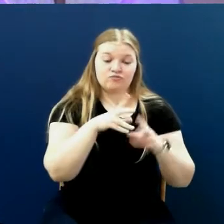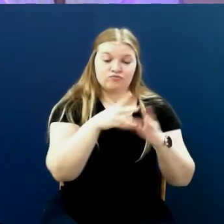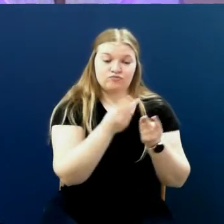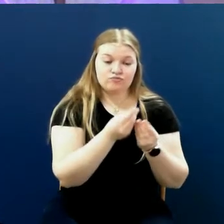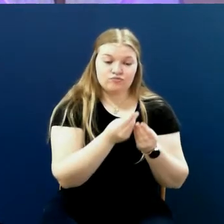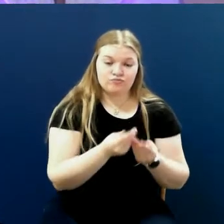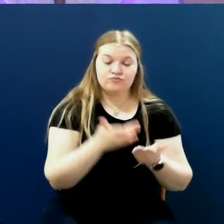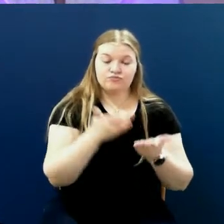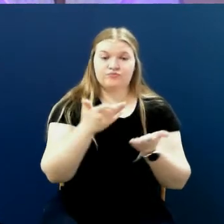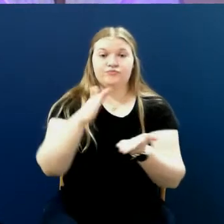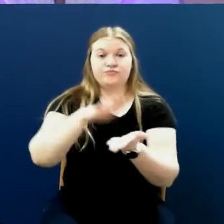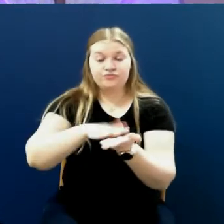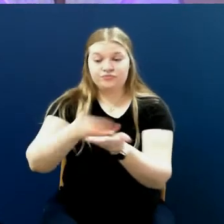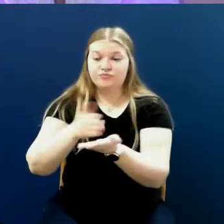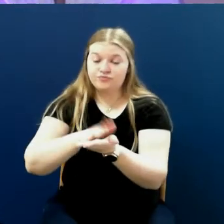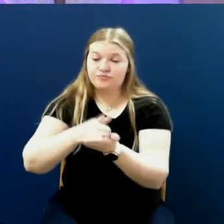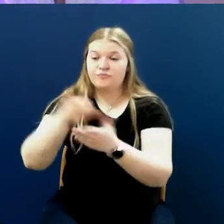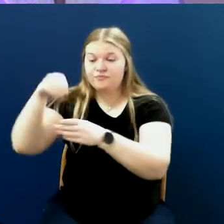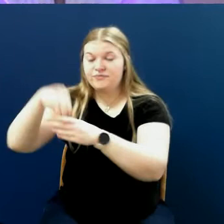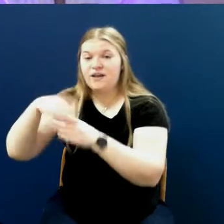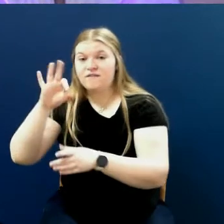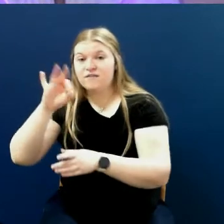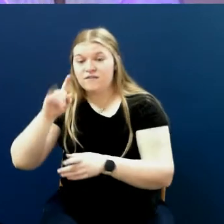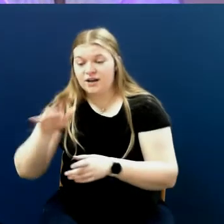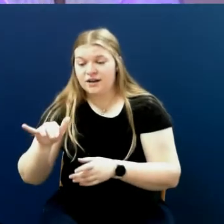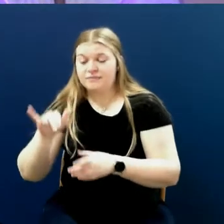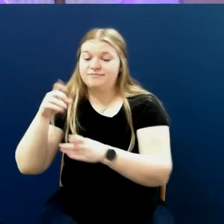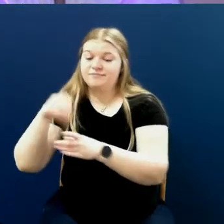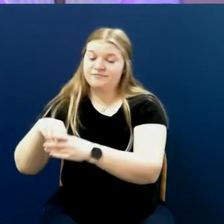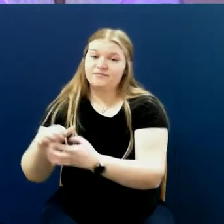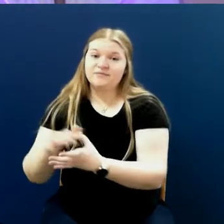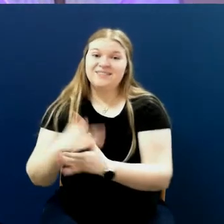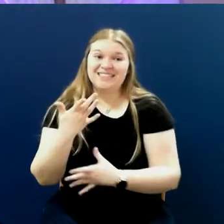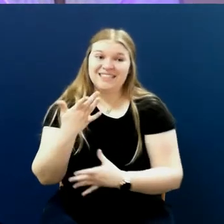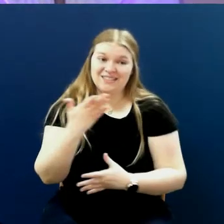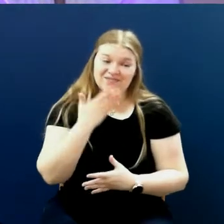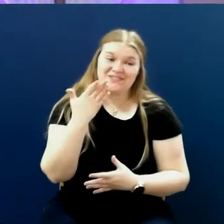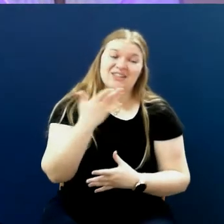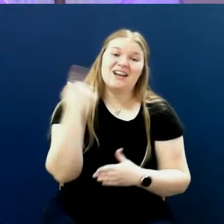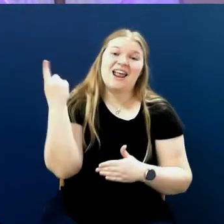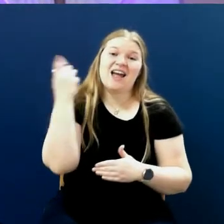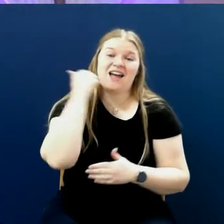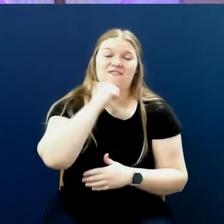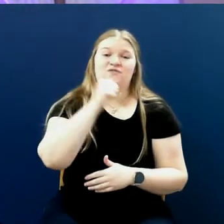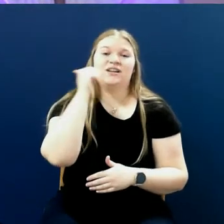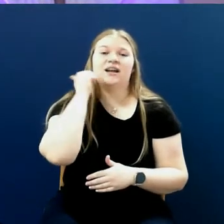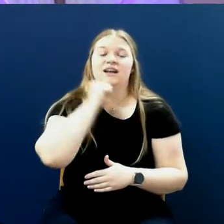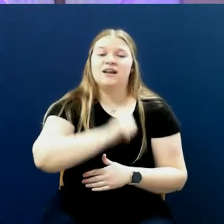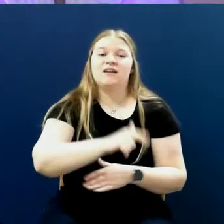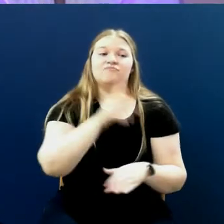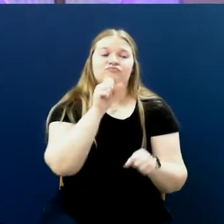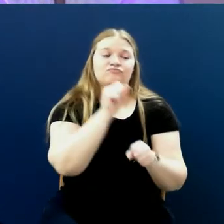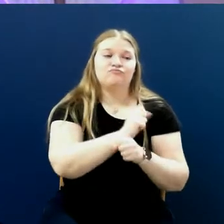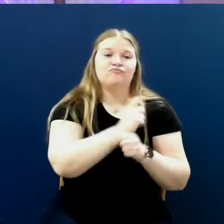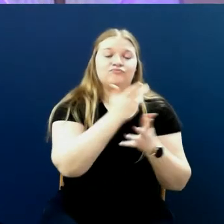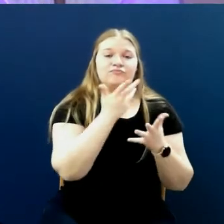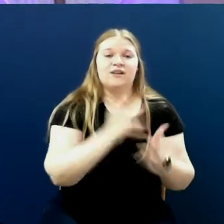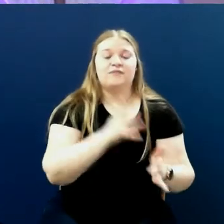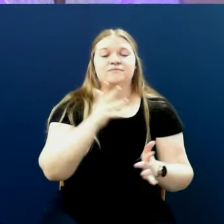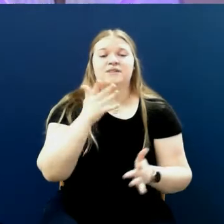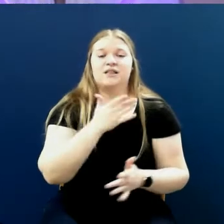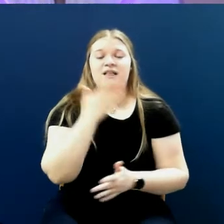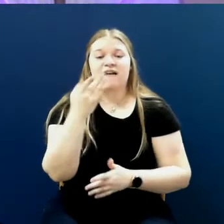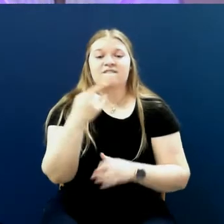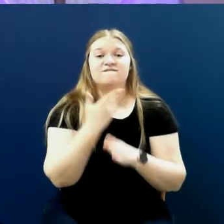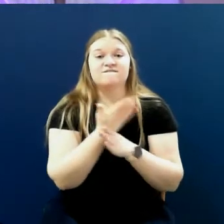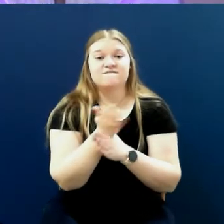it individually, and then we fried it in the fryer. So I smelled every day after work like fish